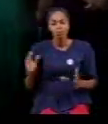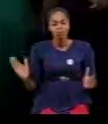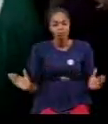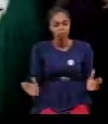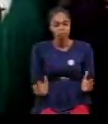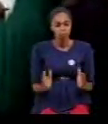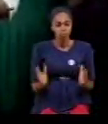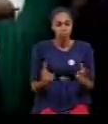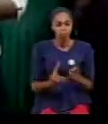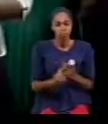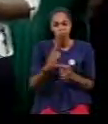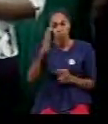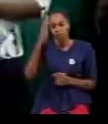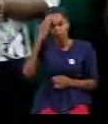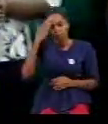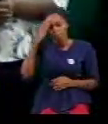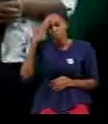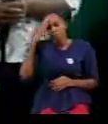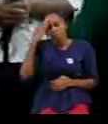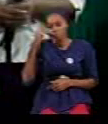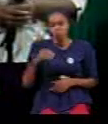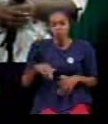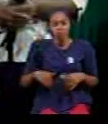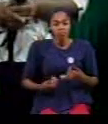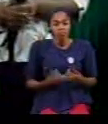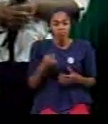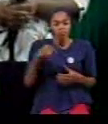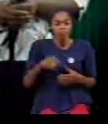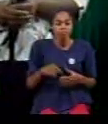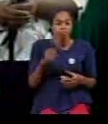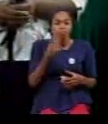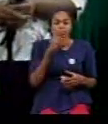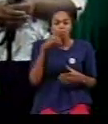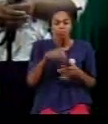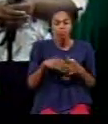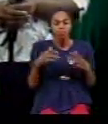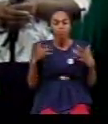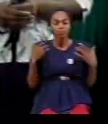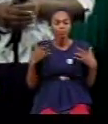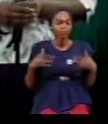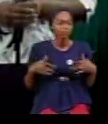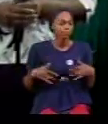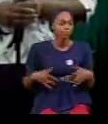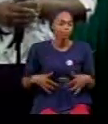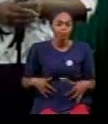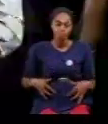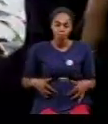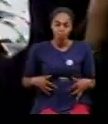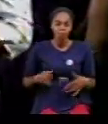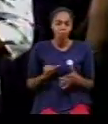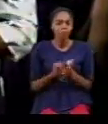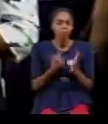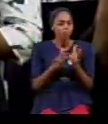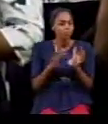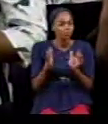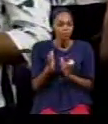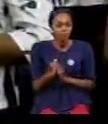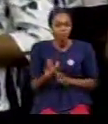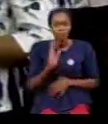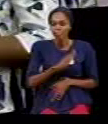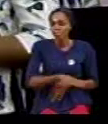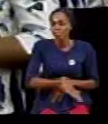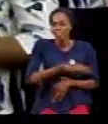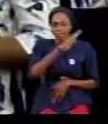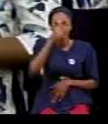encouraging, you know, however deep we are in despair, that